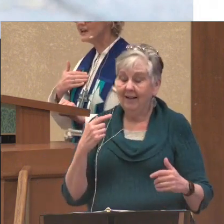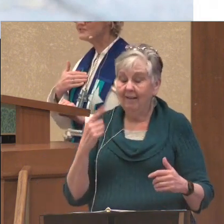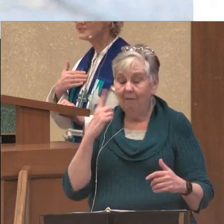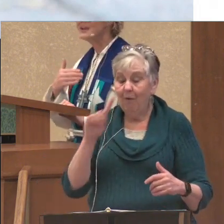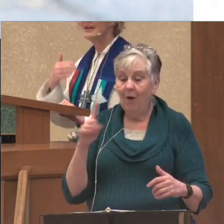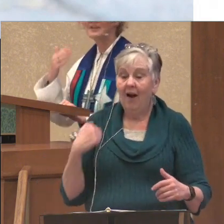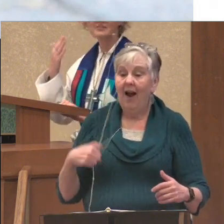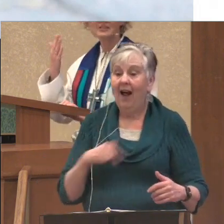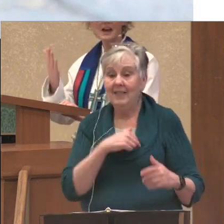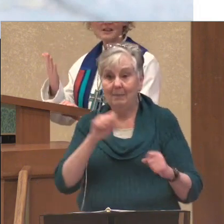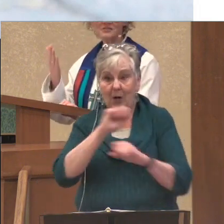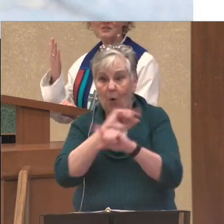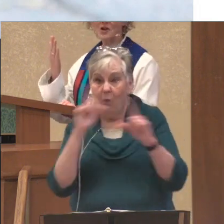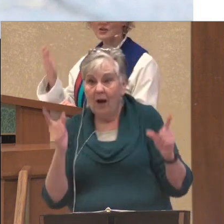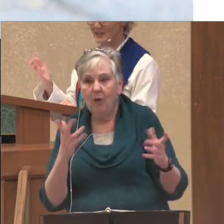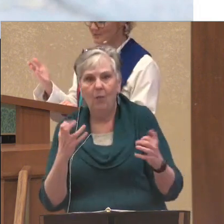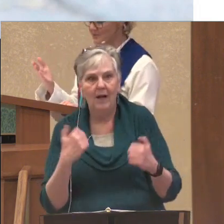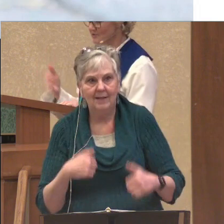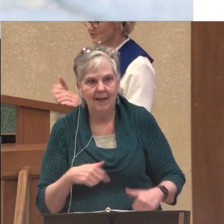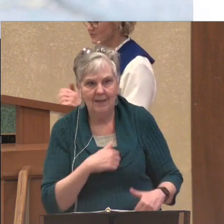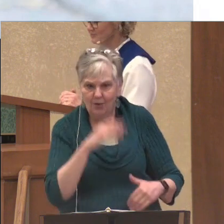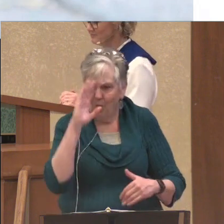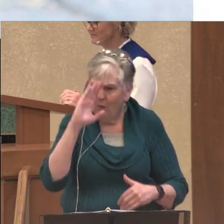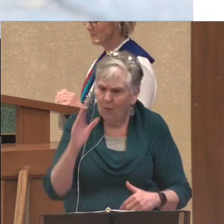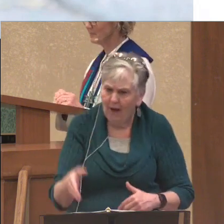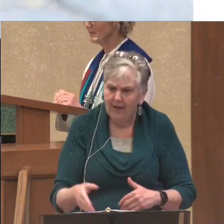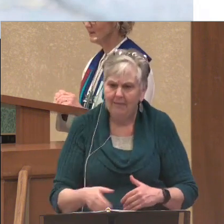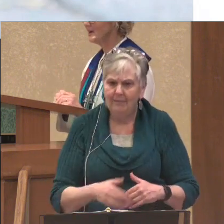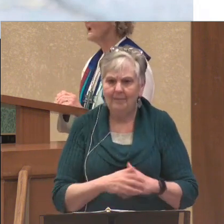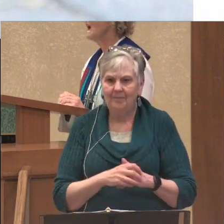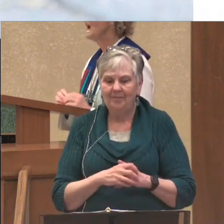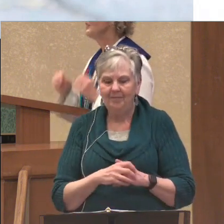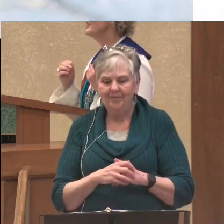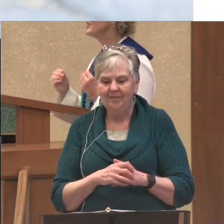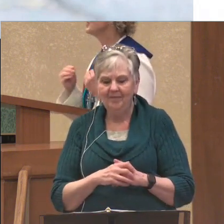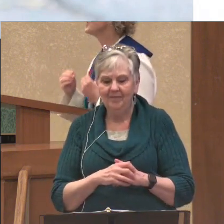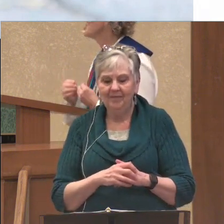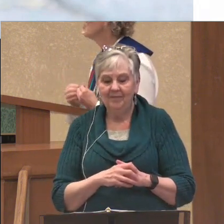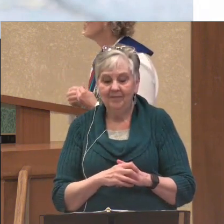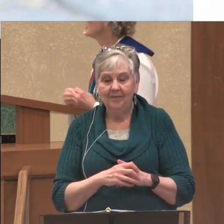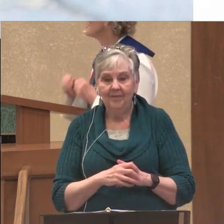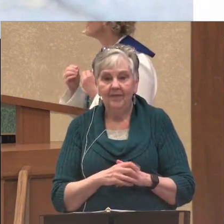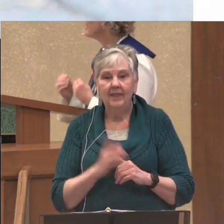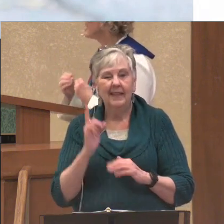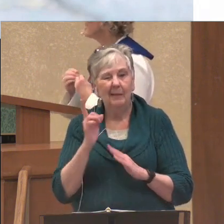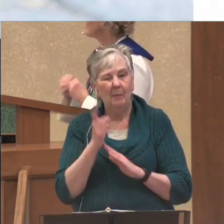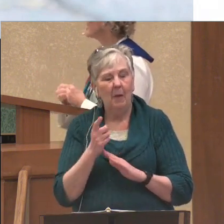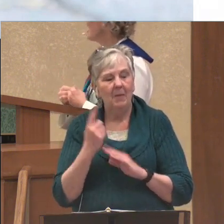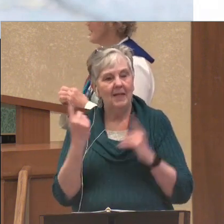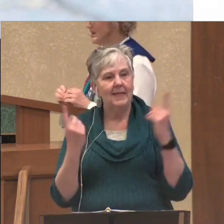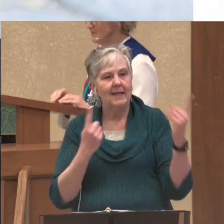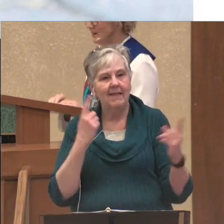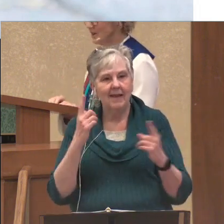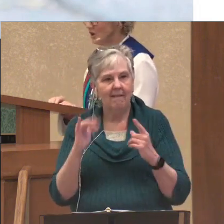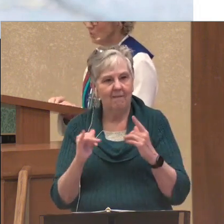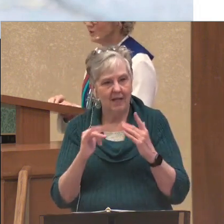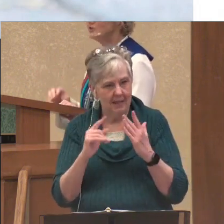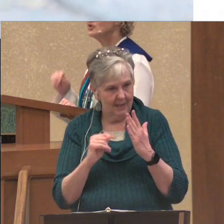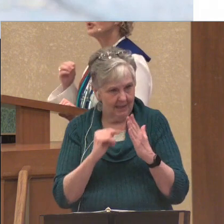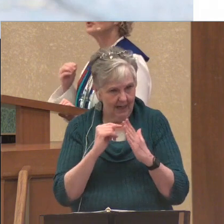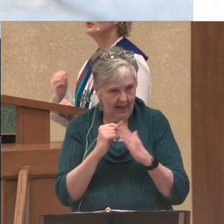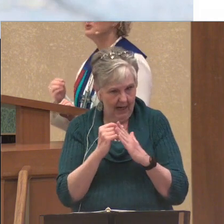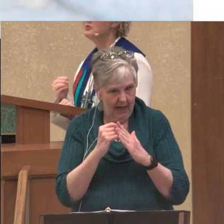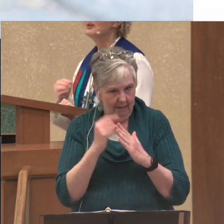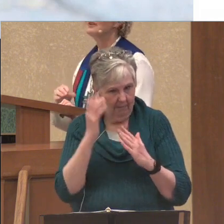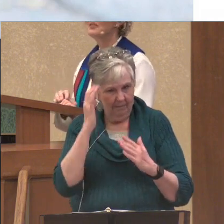own lives and in the lives of our neighbors. I'd like you to take a moment to think of a time when